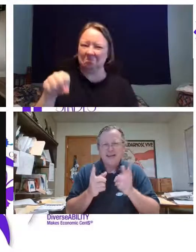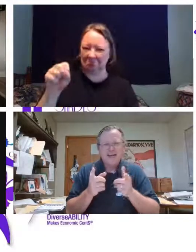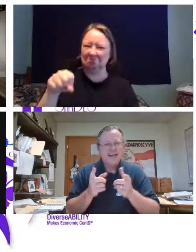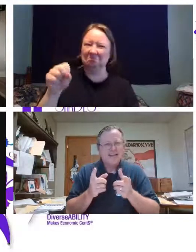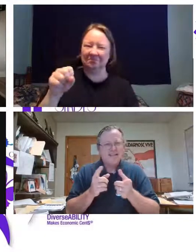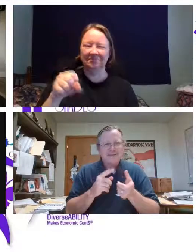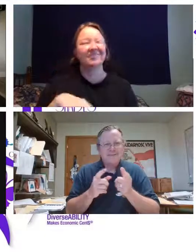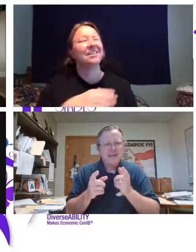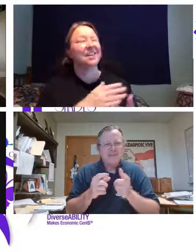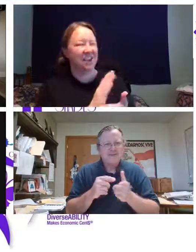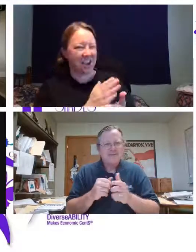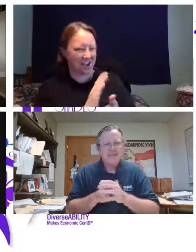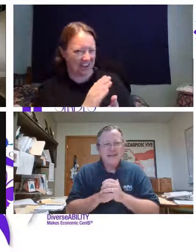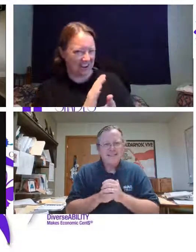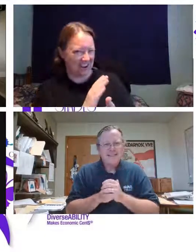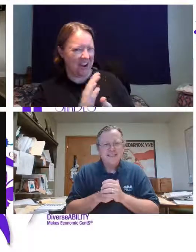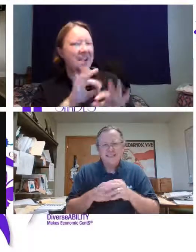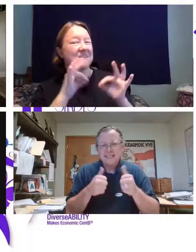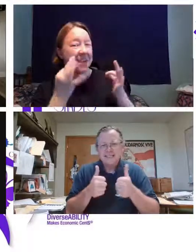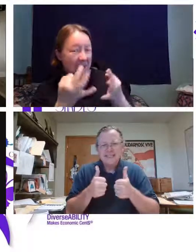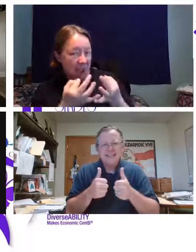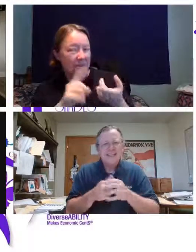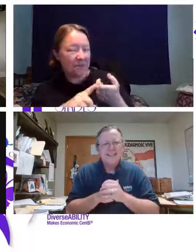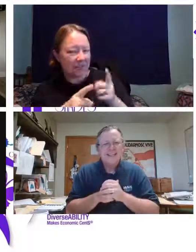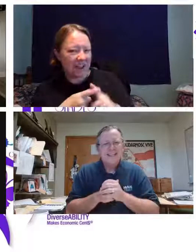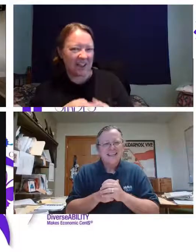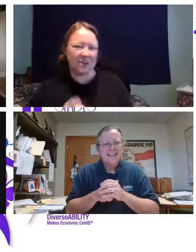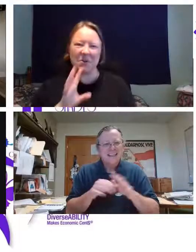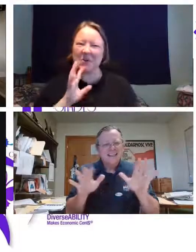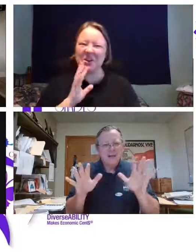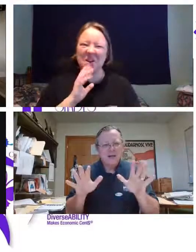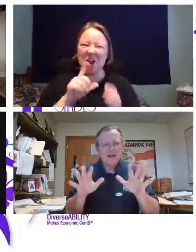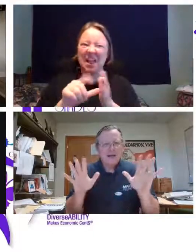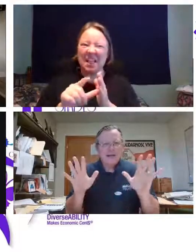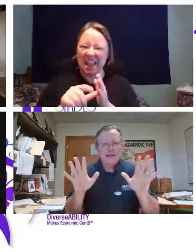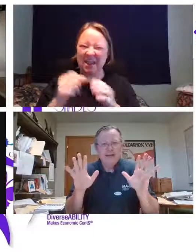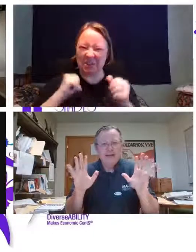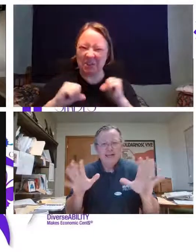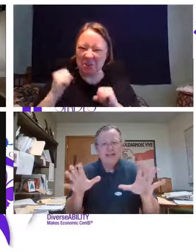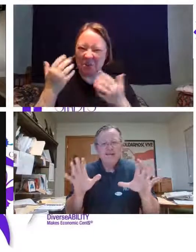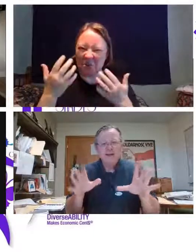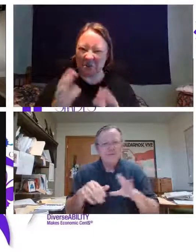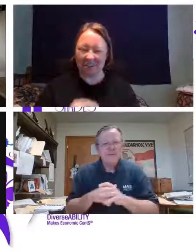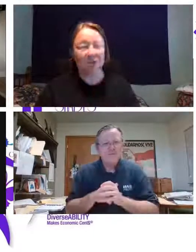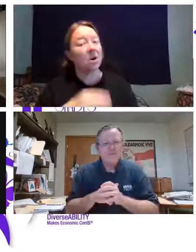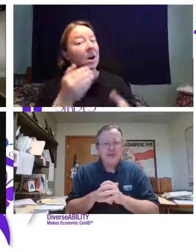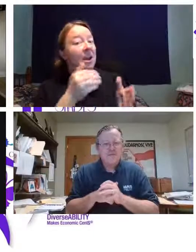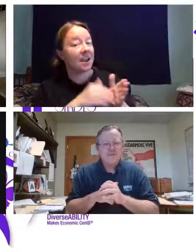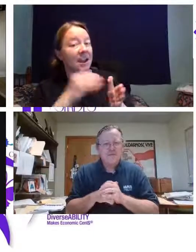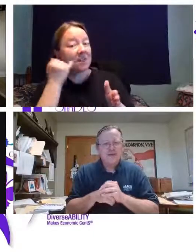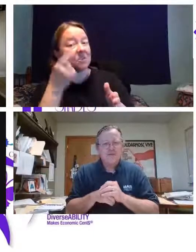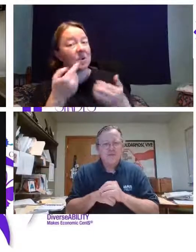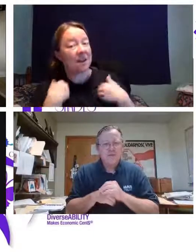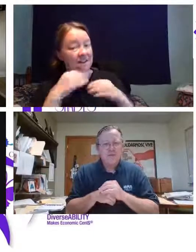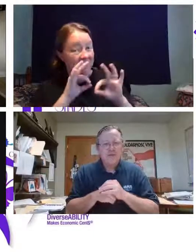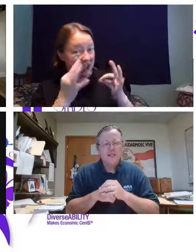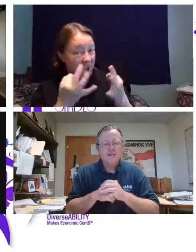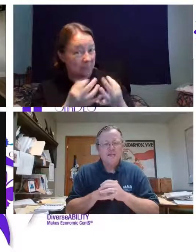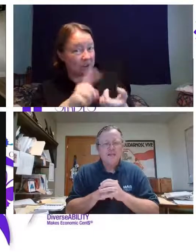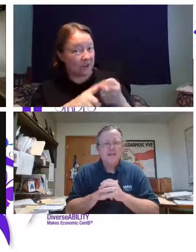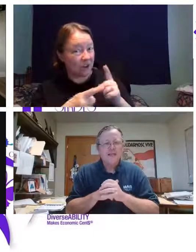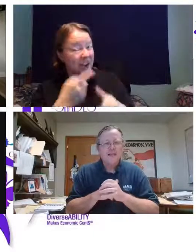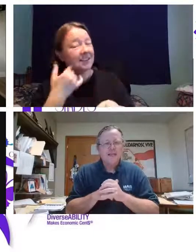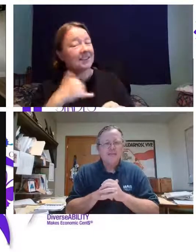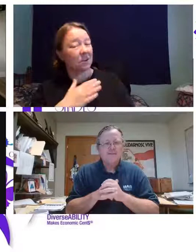right. Family and friends. We'll talk after the show. Well, you know, again, as long as you have some family and friends who are still